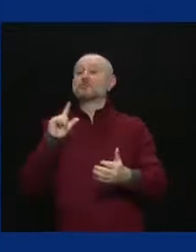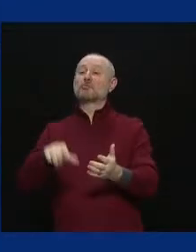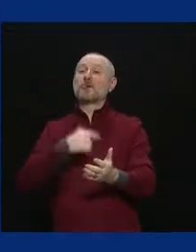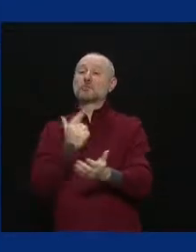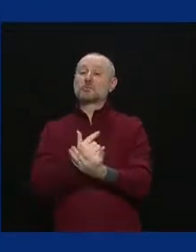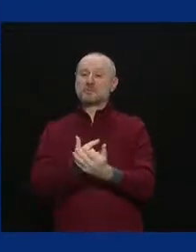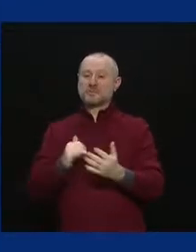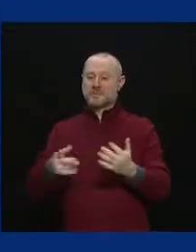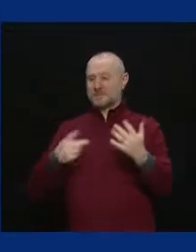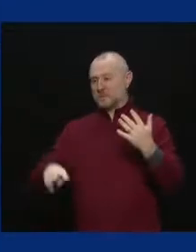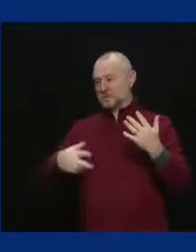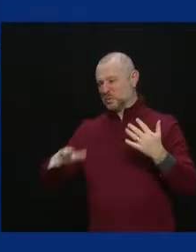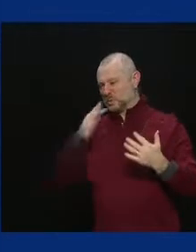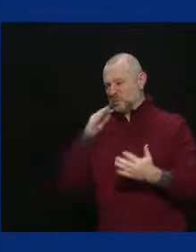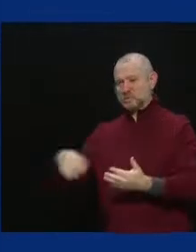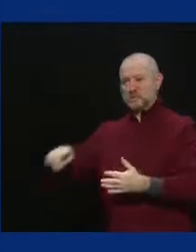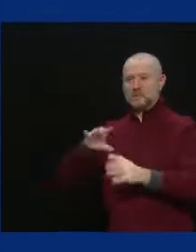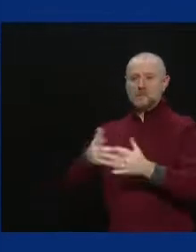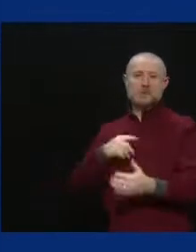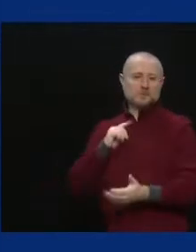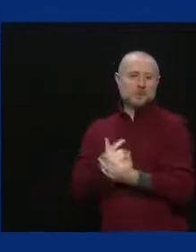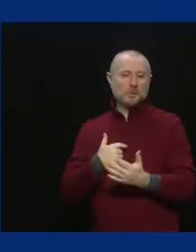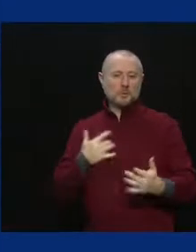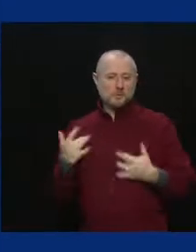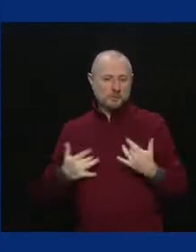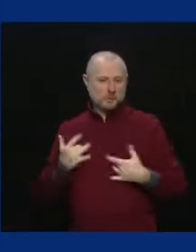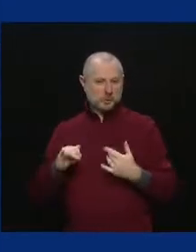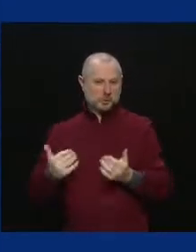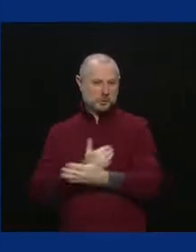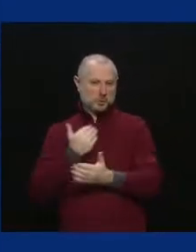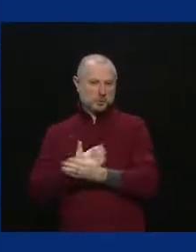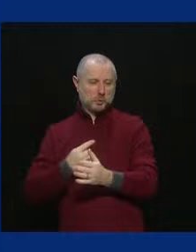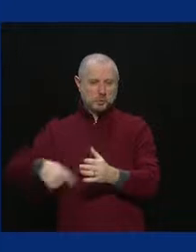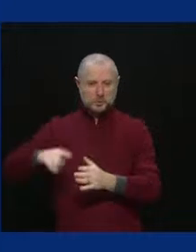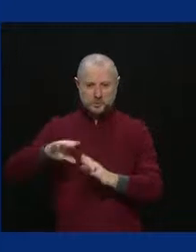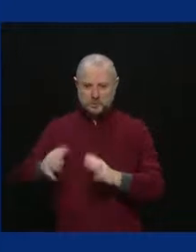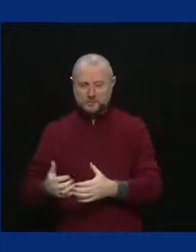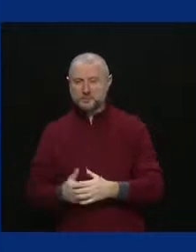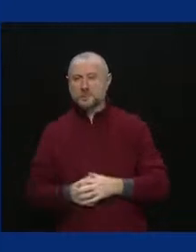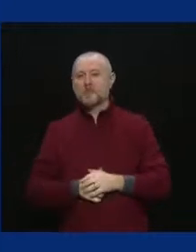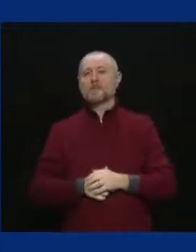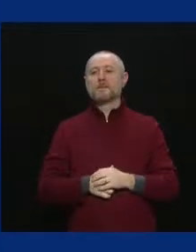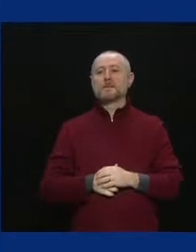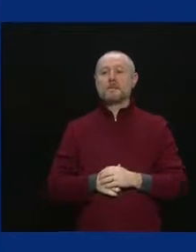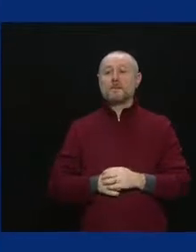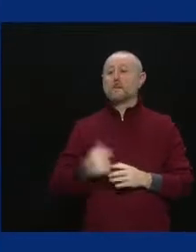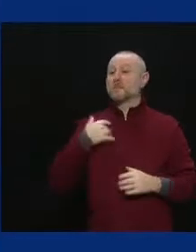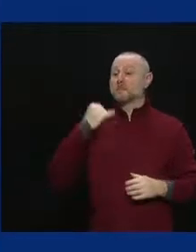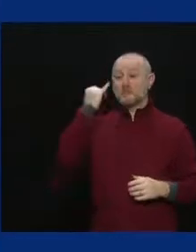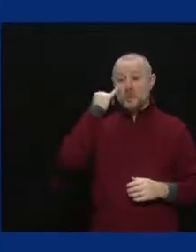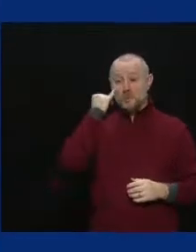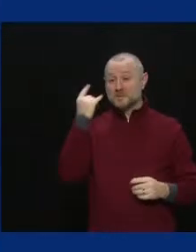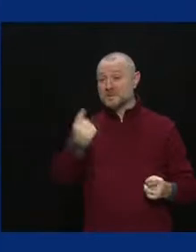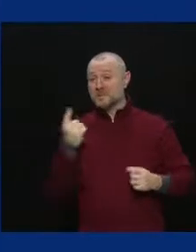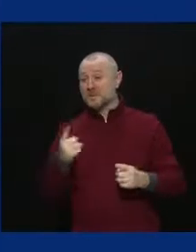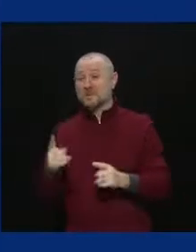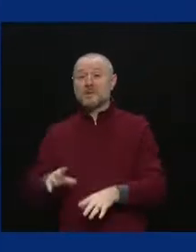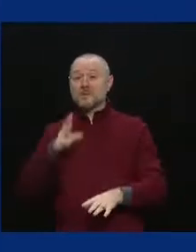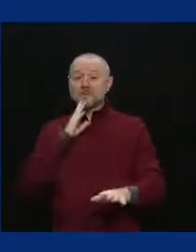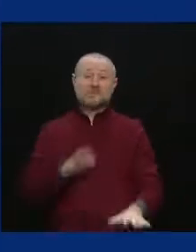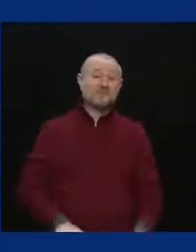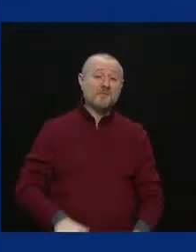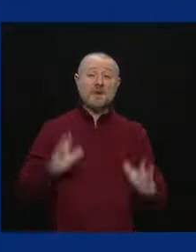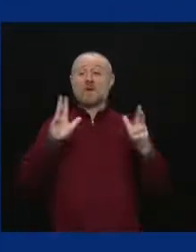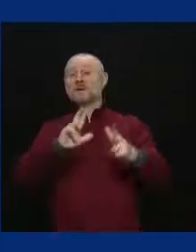of weeks. So I'm excited about that. That is a new shift. So even if it's a flooding situation, a hurricane where you need people with medical